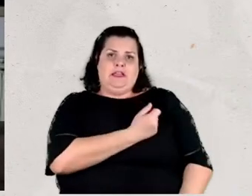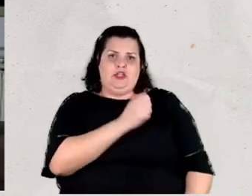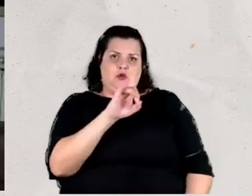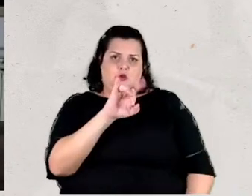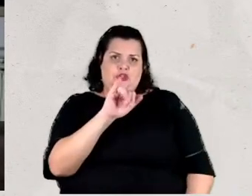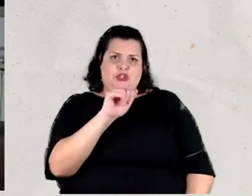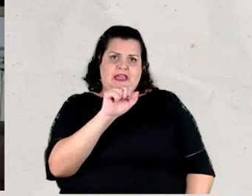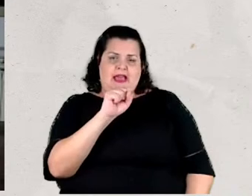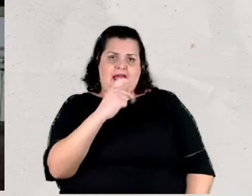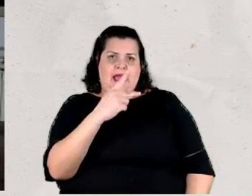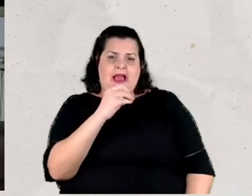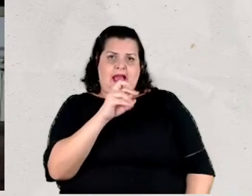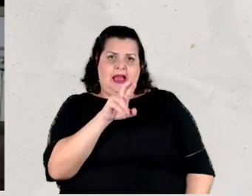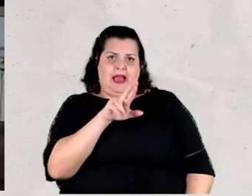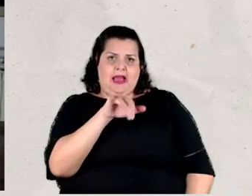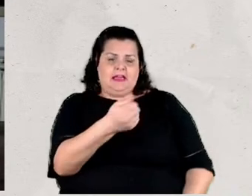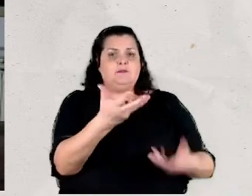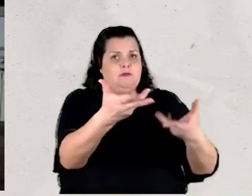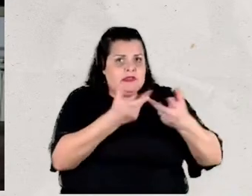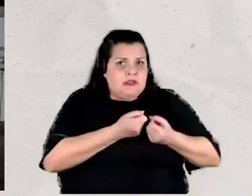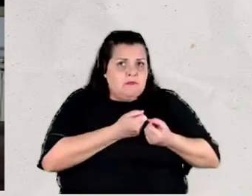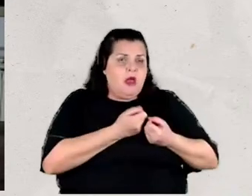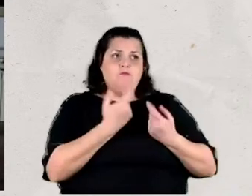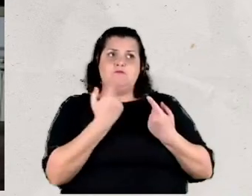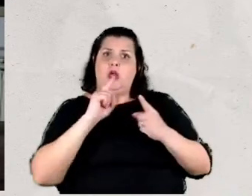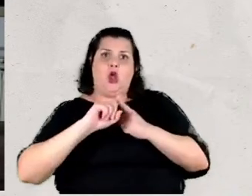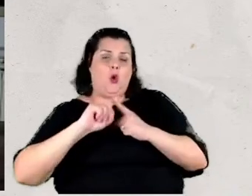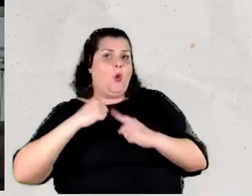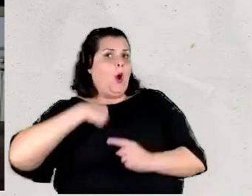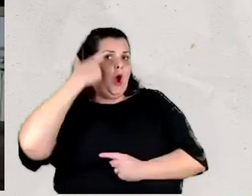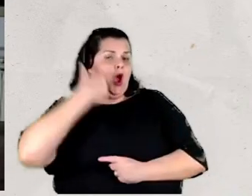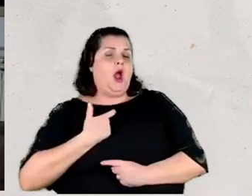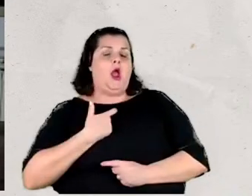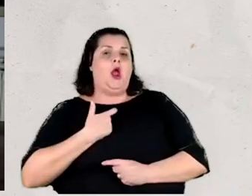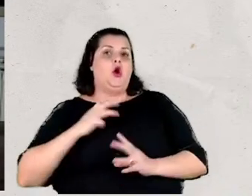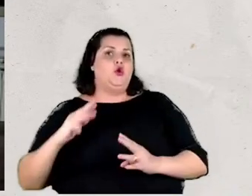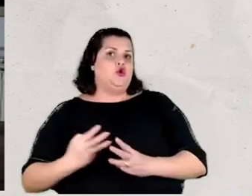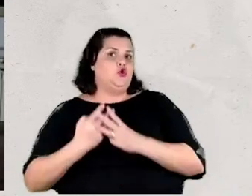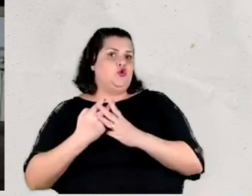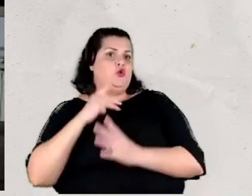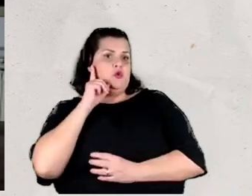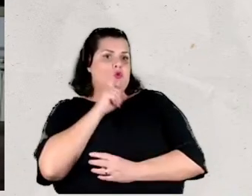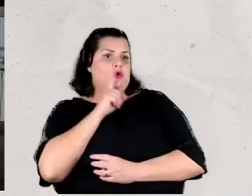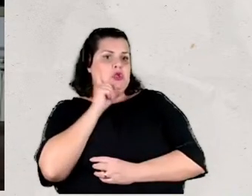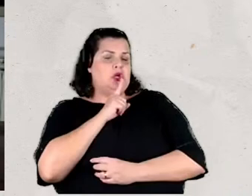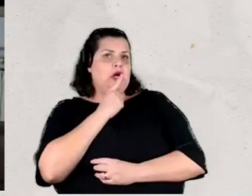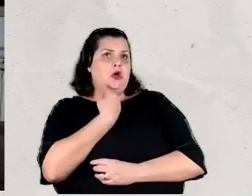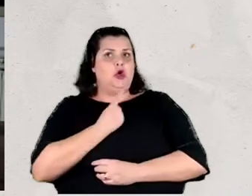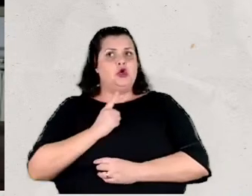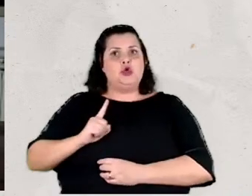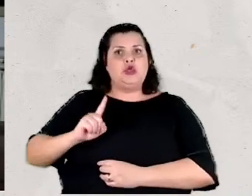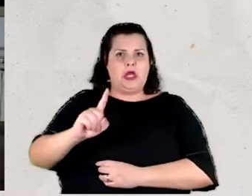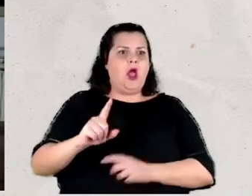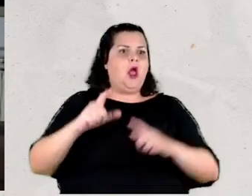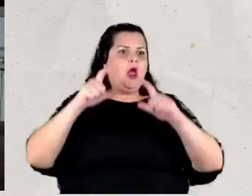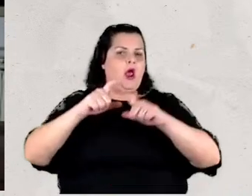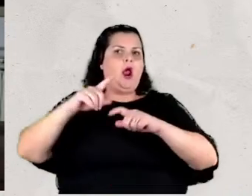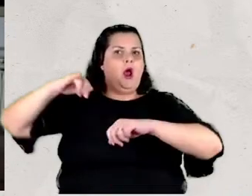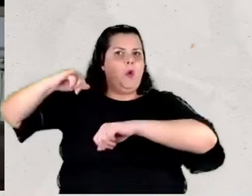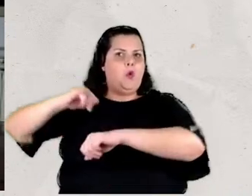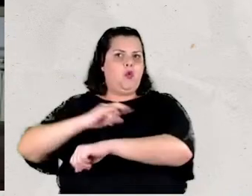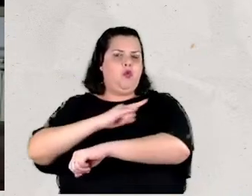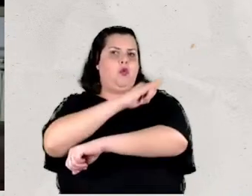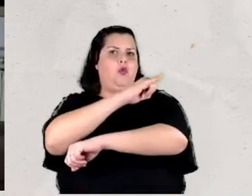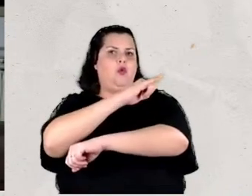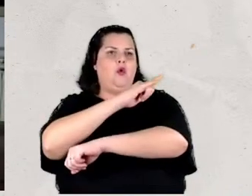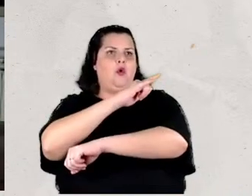up one day at Ben Gurion Airport and said, "I'm home and I want citizenship." The